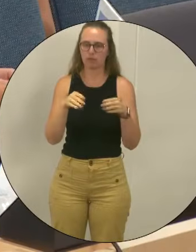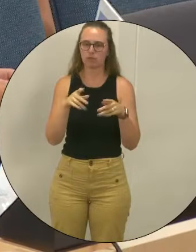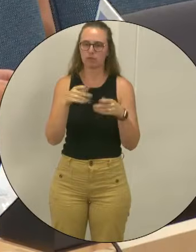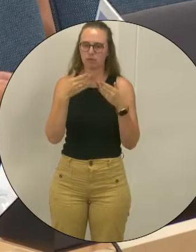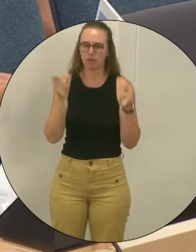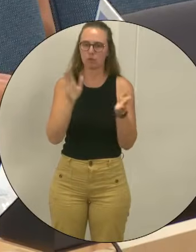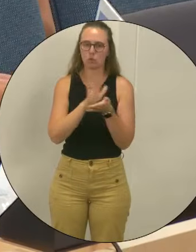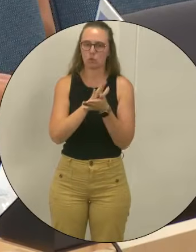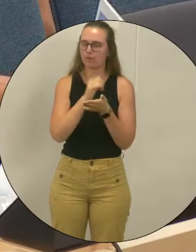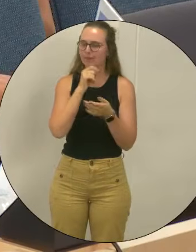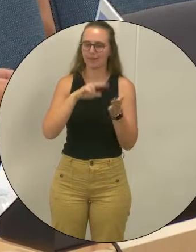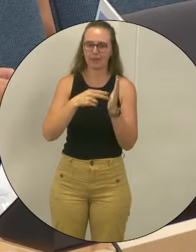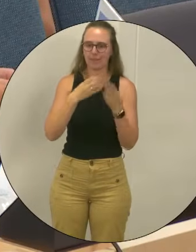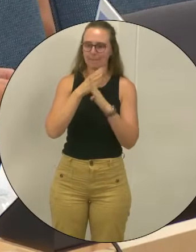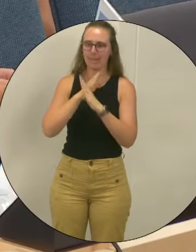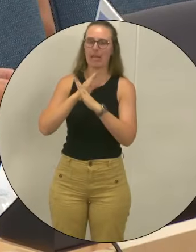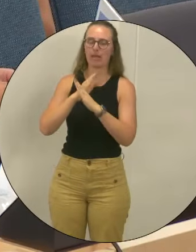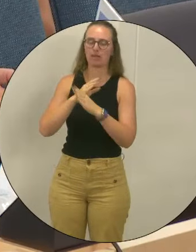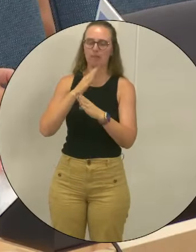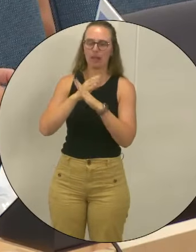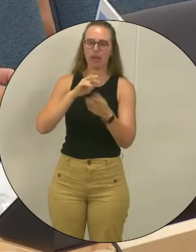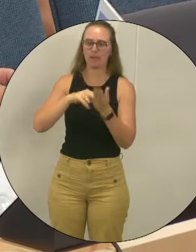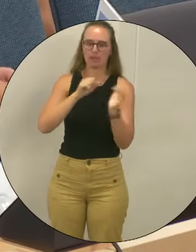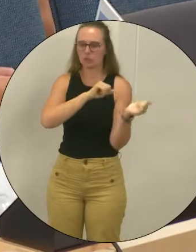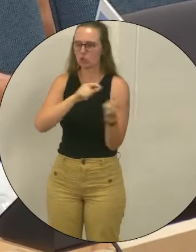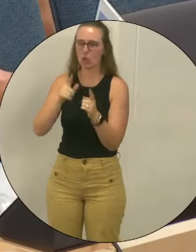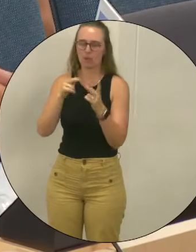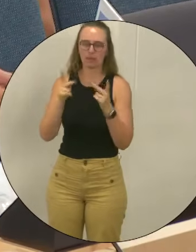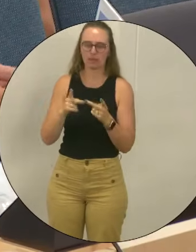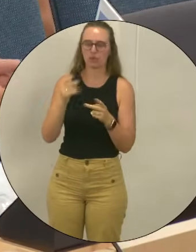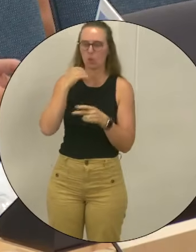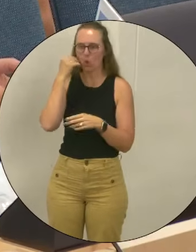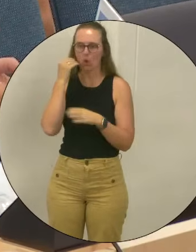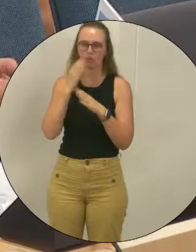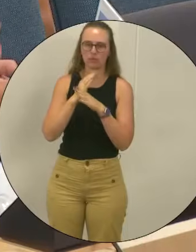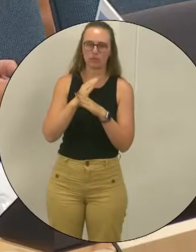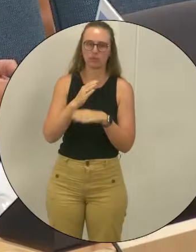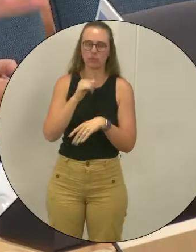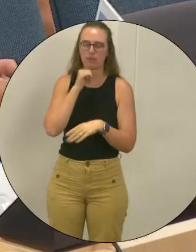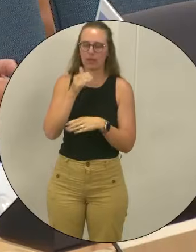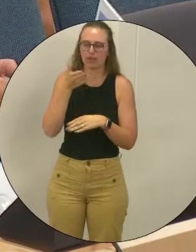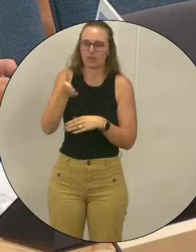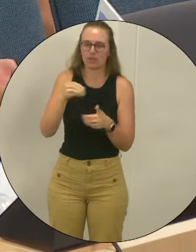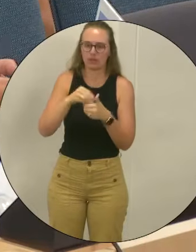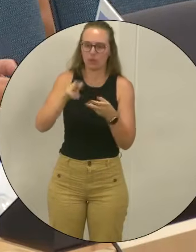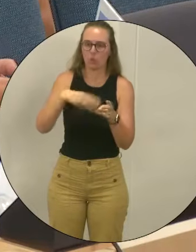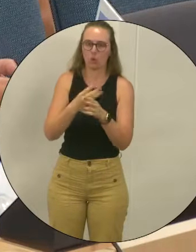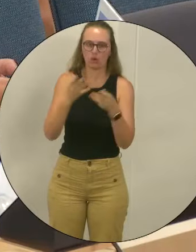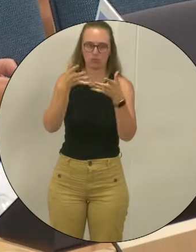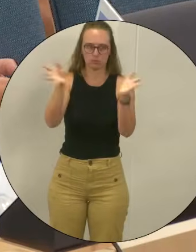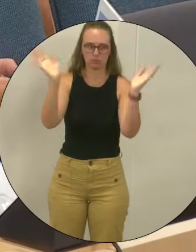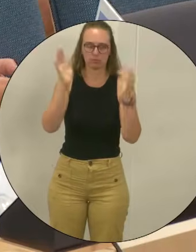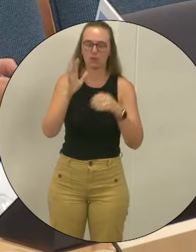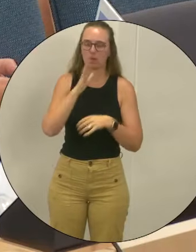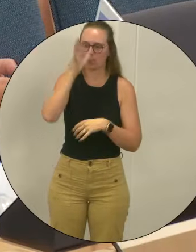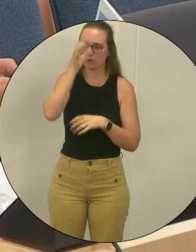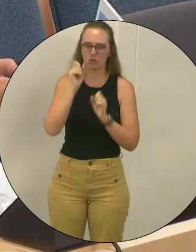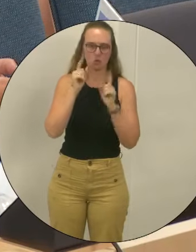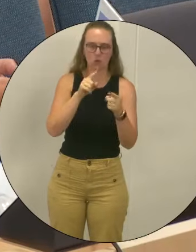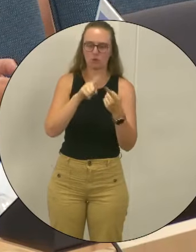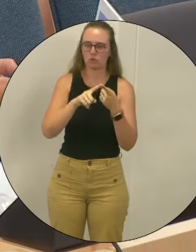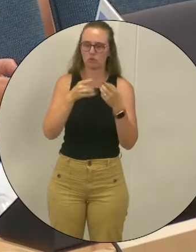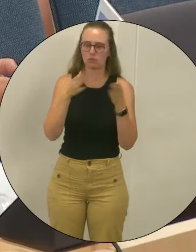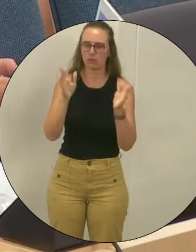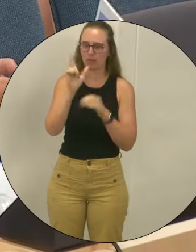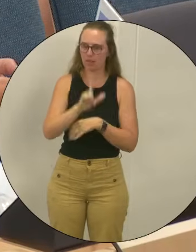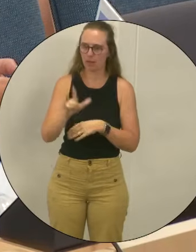mean it is banned. Banned means all places like public libraries, homes, etc., and not to exist in society. Parents can go to a public